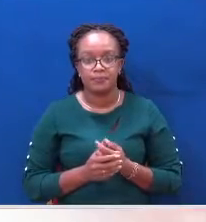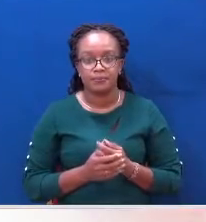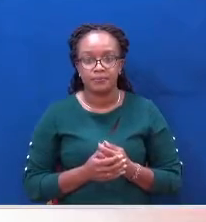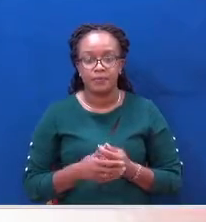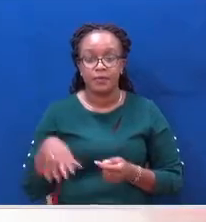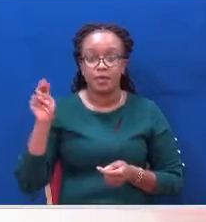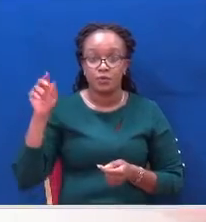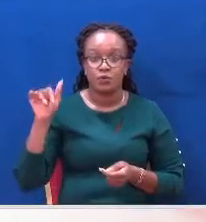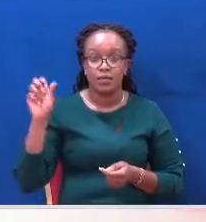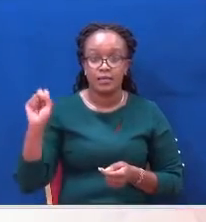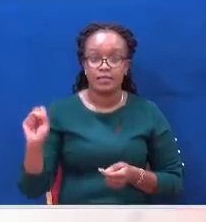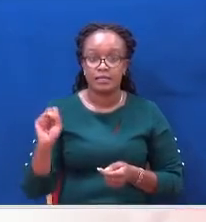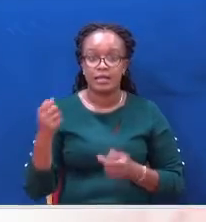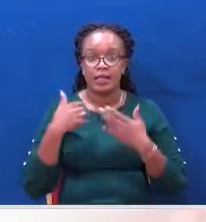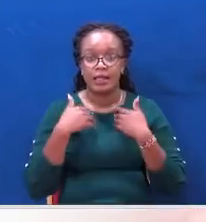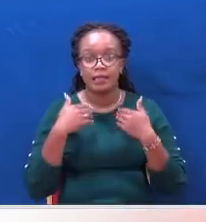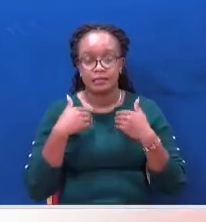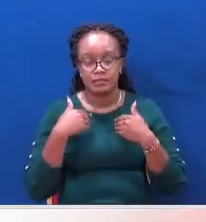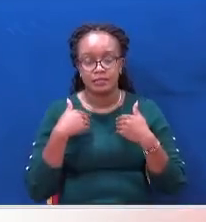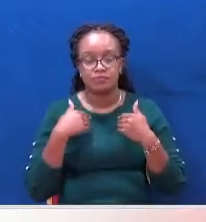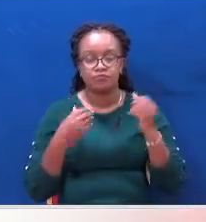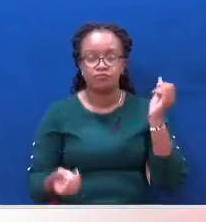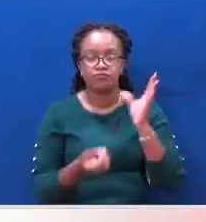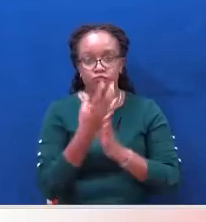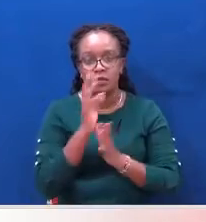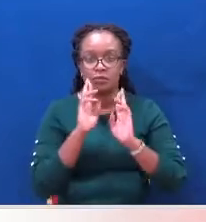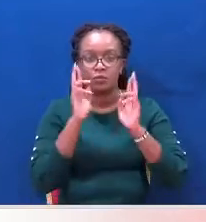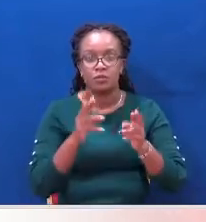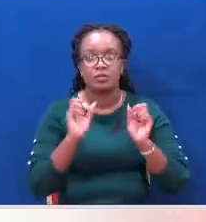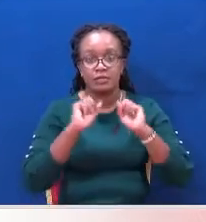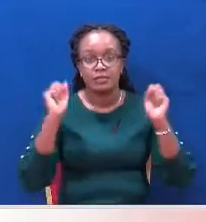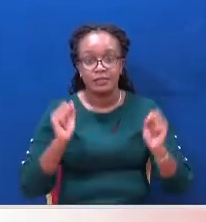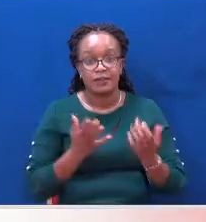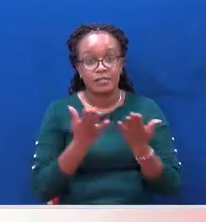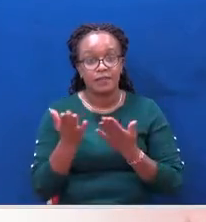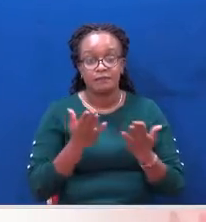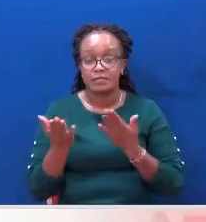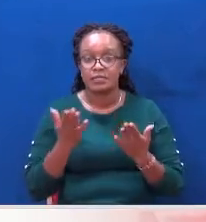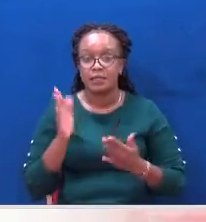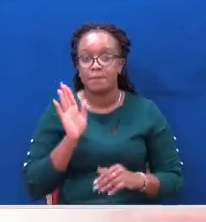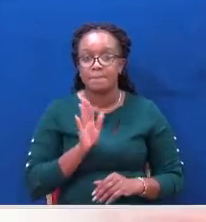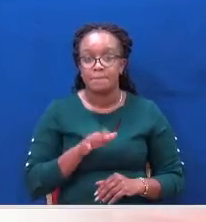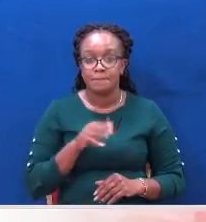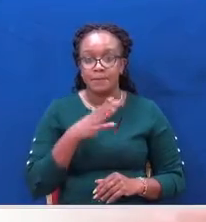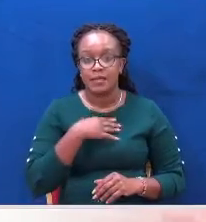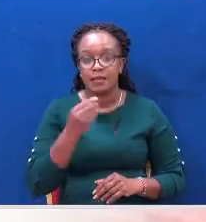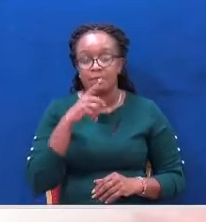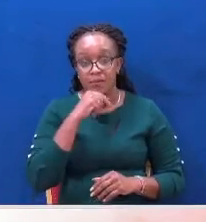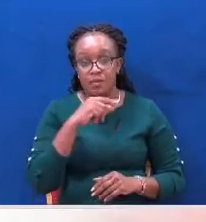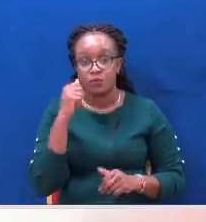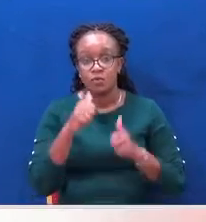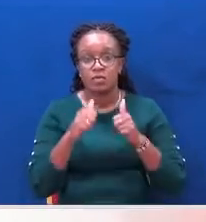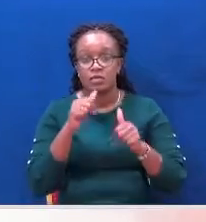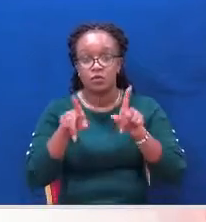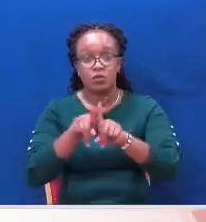NYS has developed a tracking and reporting system for servicemen and women, which, among other benefits, will enable